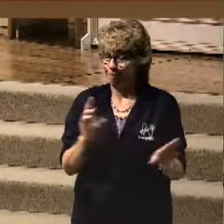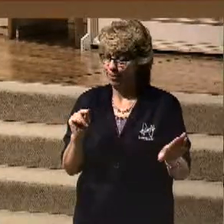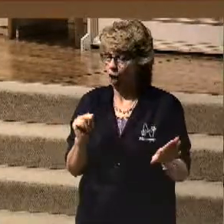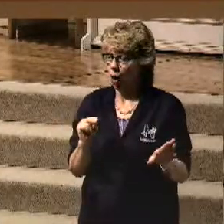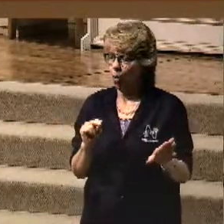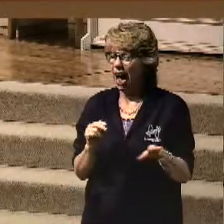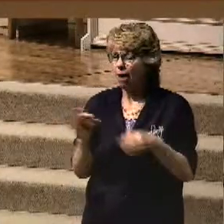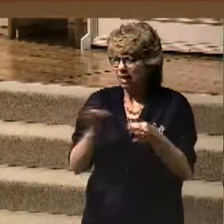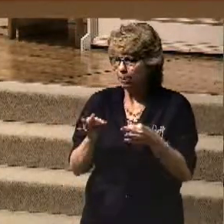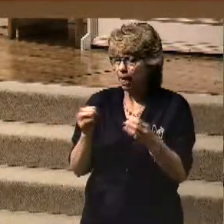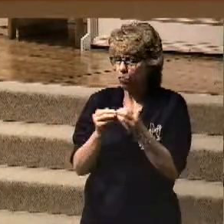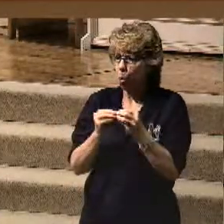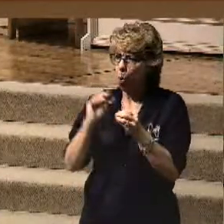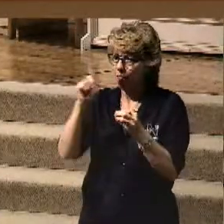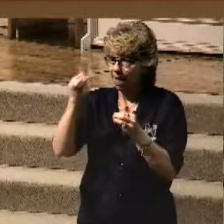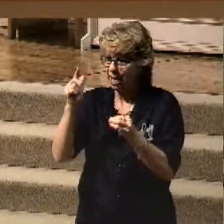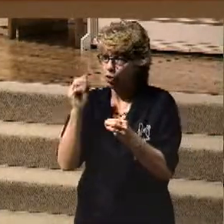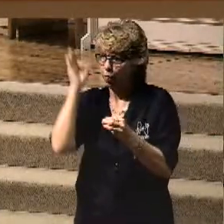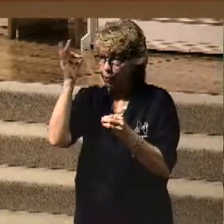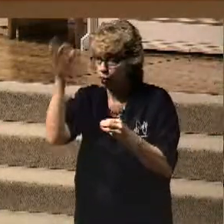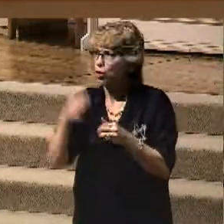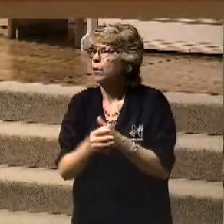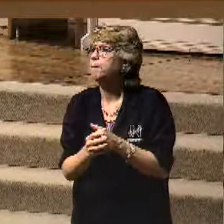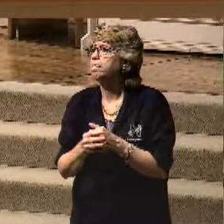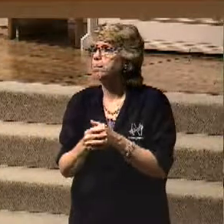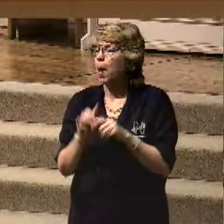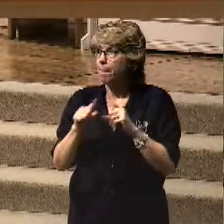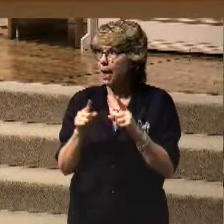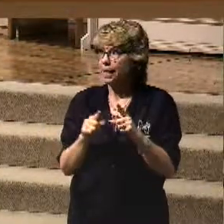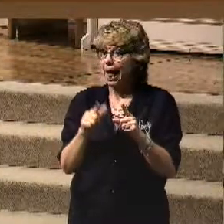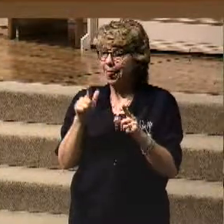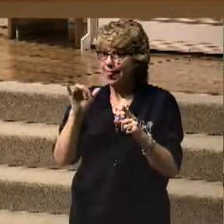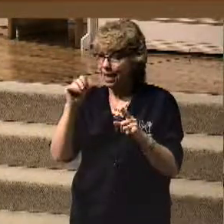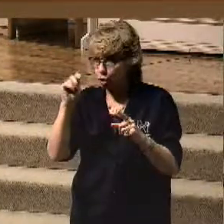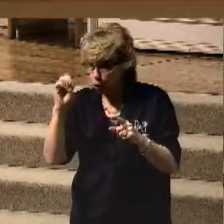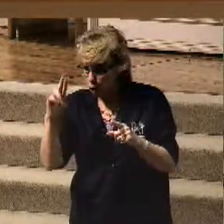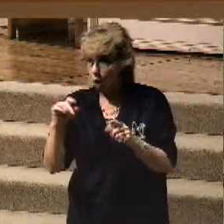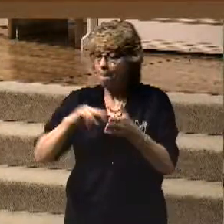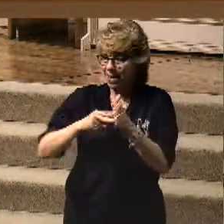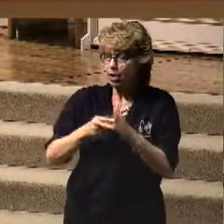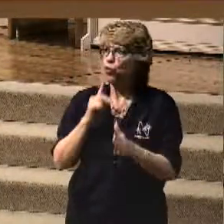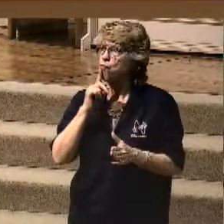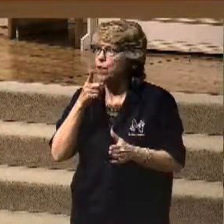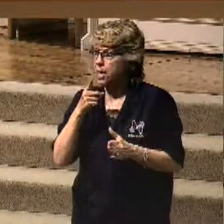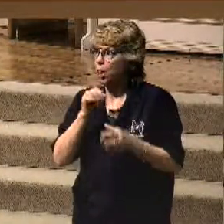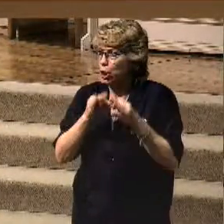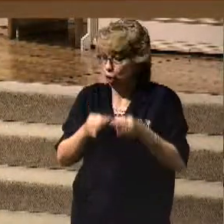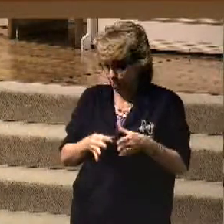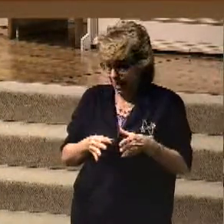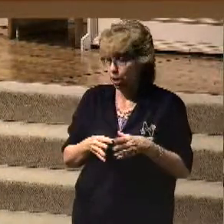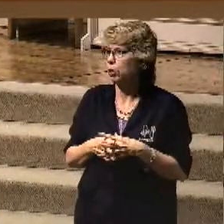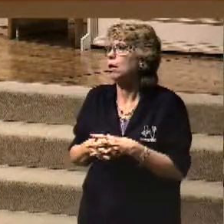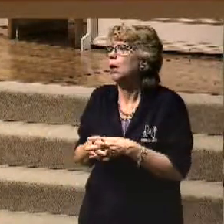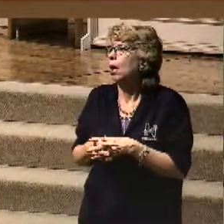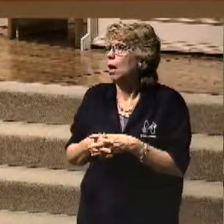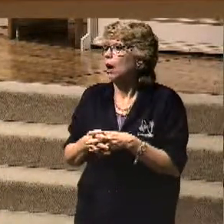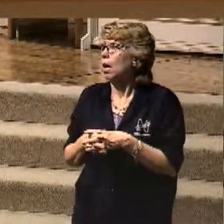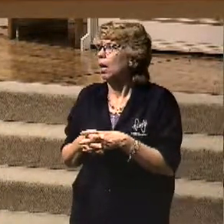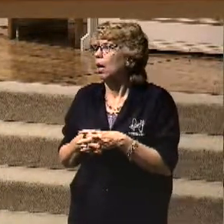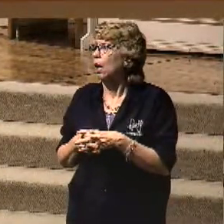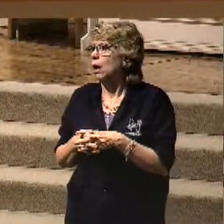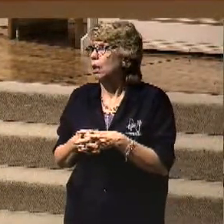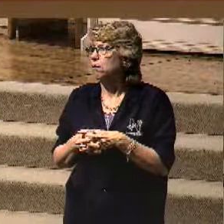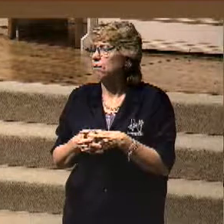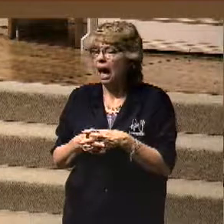in the future. Literal interpretation. Next, keys to understand prophecy, and this already